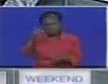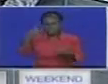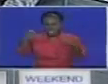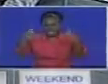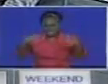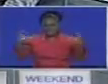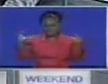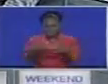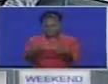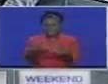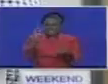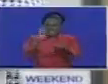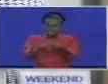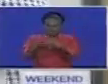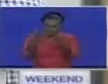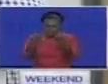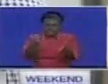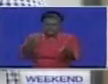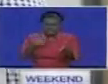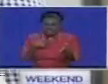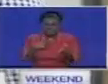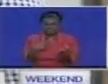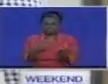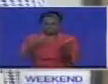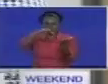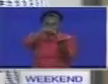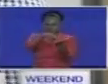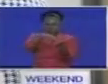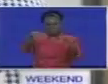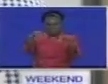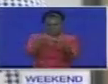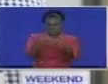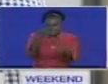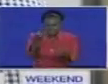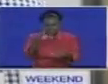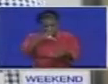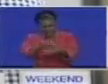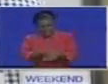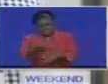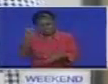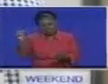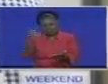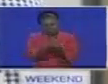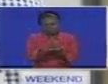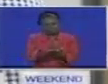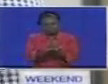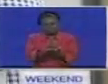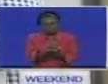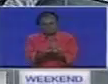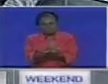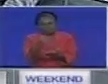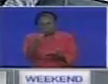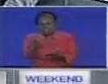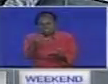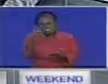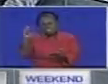is, when the time comes, I will present myself to the members and I'm sure I will get elected. In just about 30 seconds, what lessons has